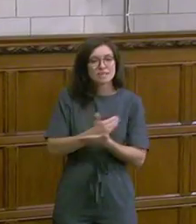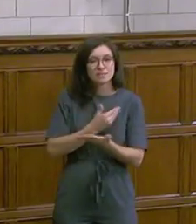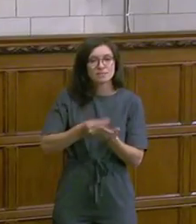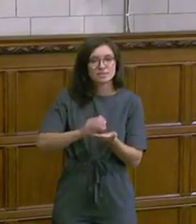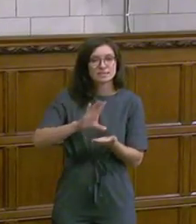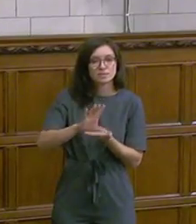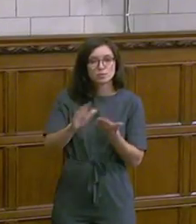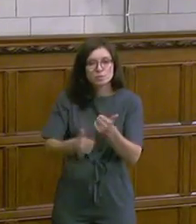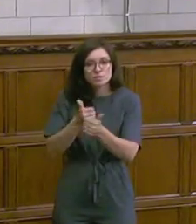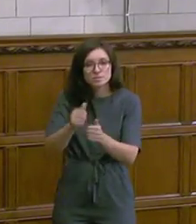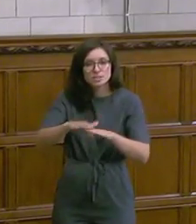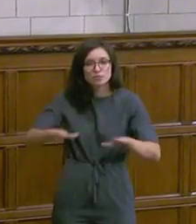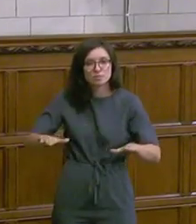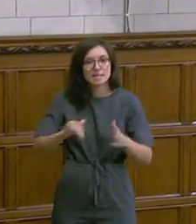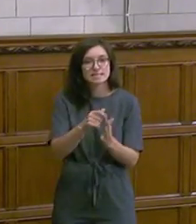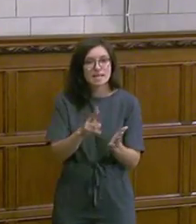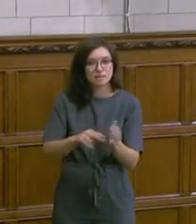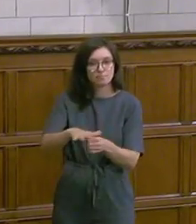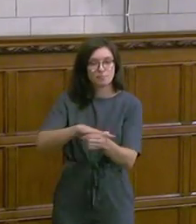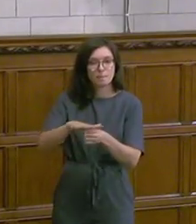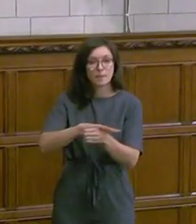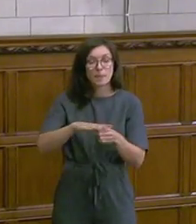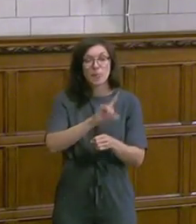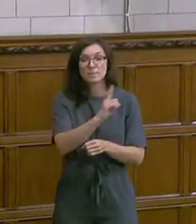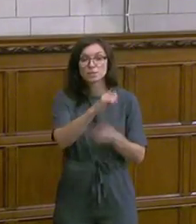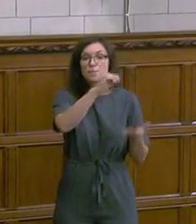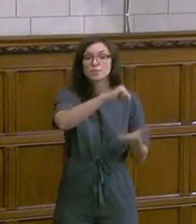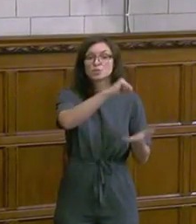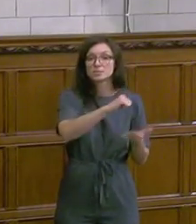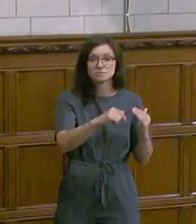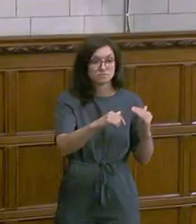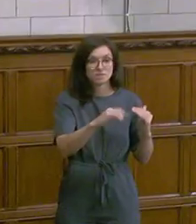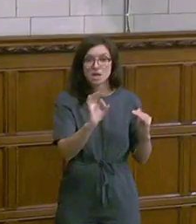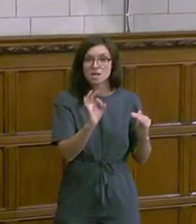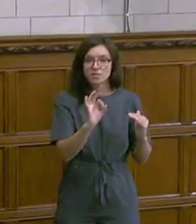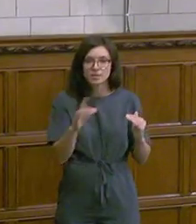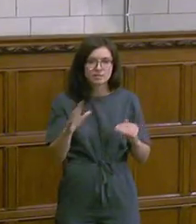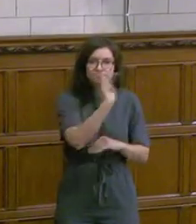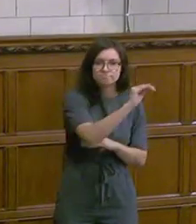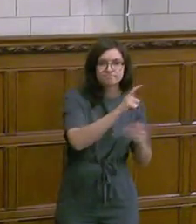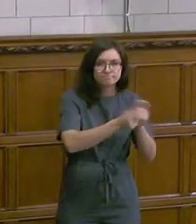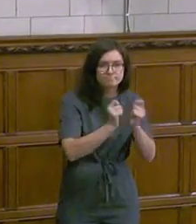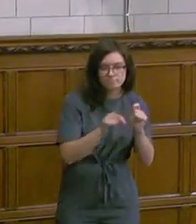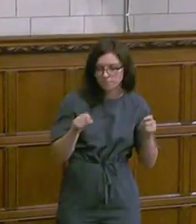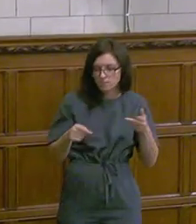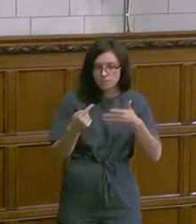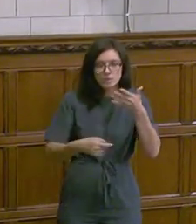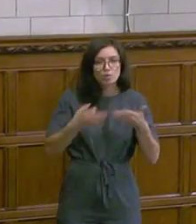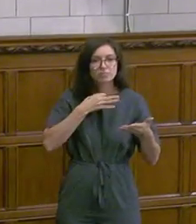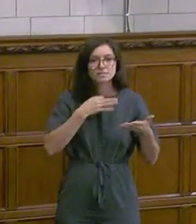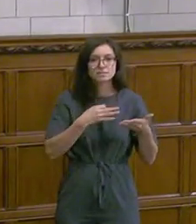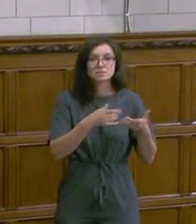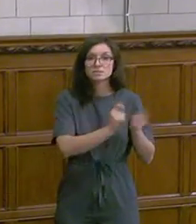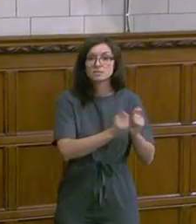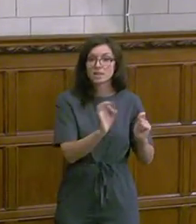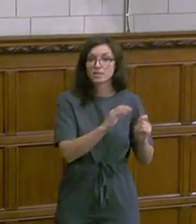terms, but I also know the budget has not been adjusted to reflect several key aspects. Firstly, the